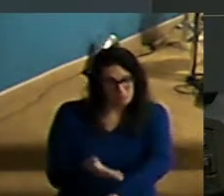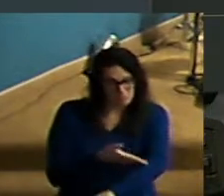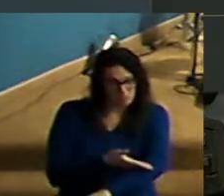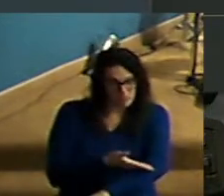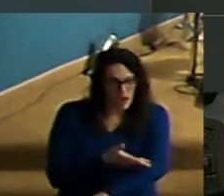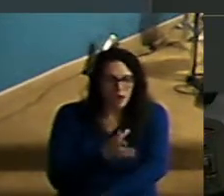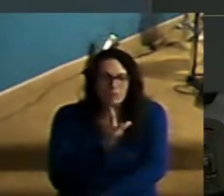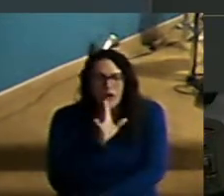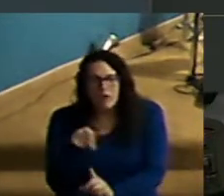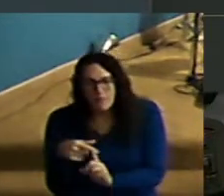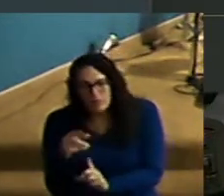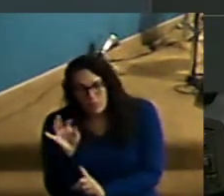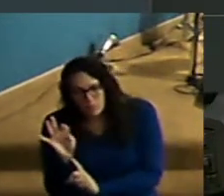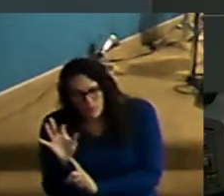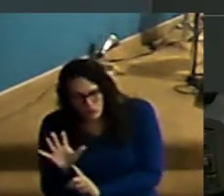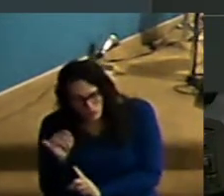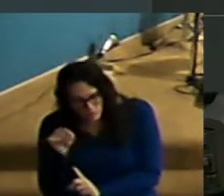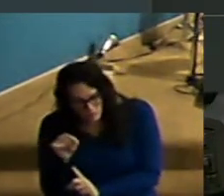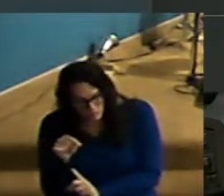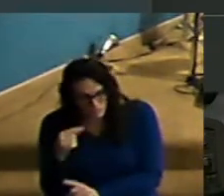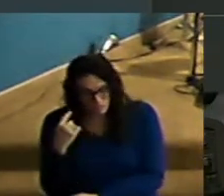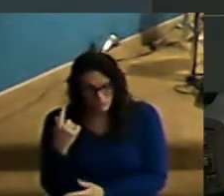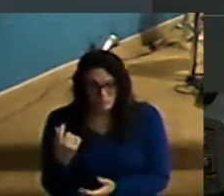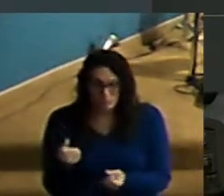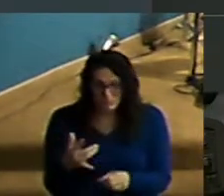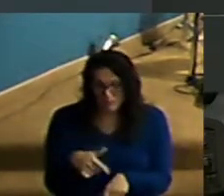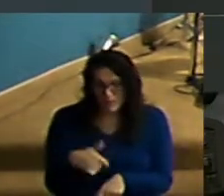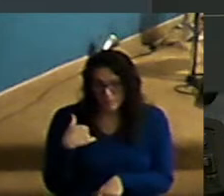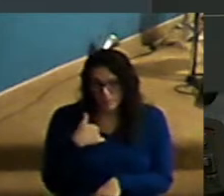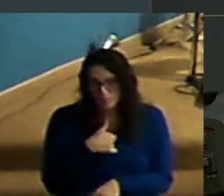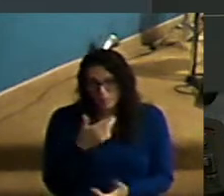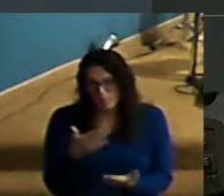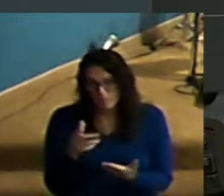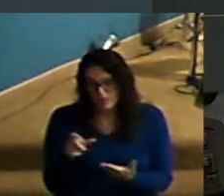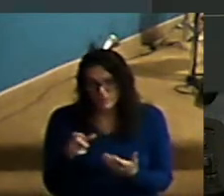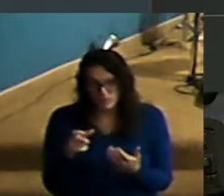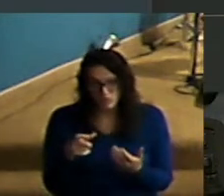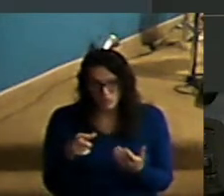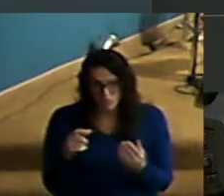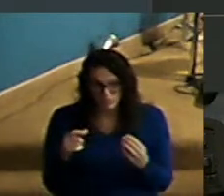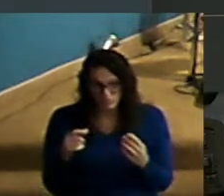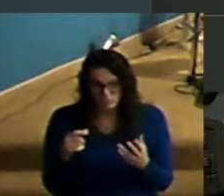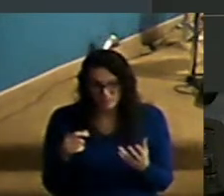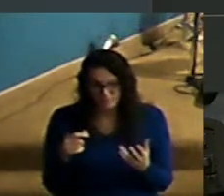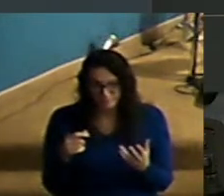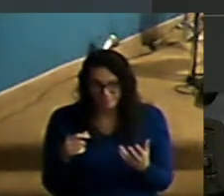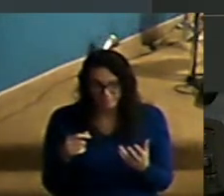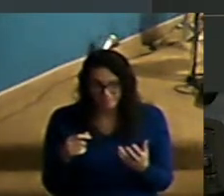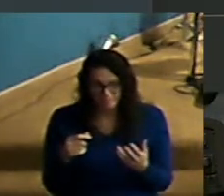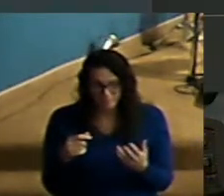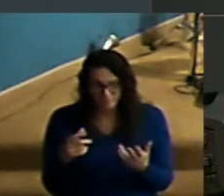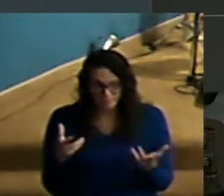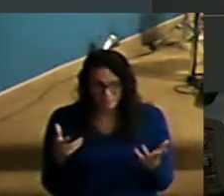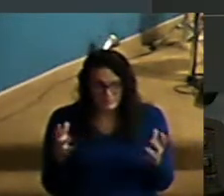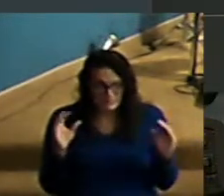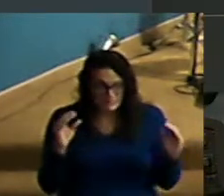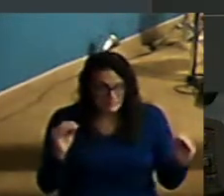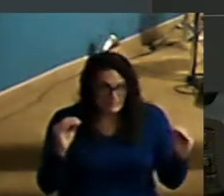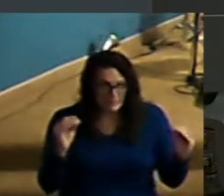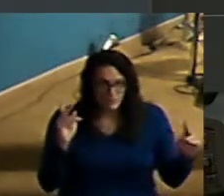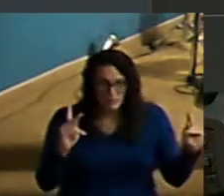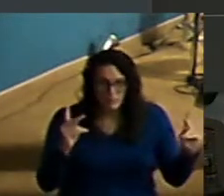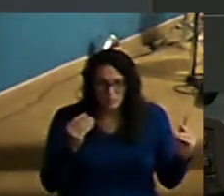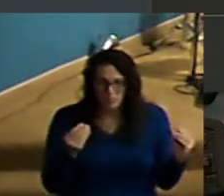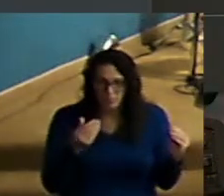I'm talking about preachers. A lot of times we probably need to equip our people better with how do you follow Jesus in the